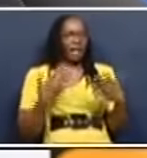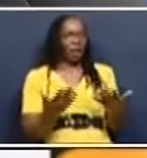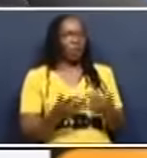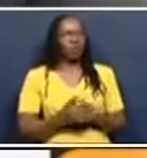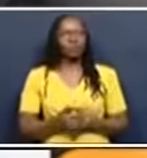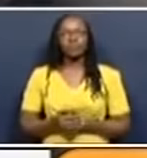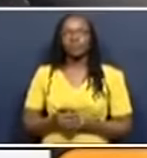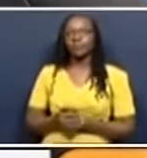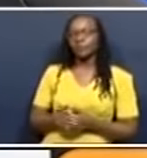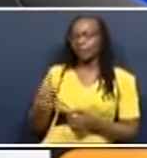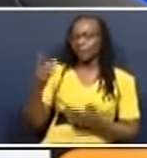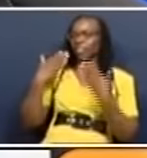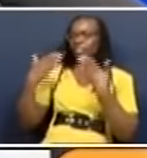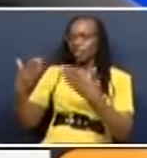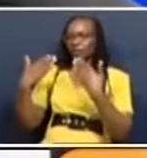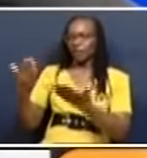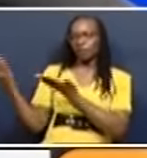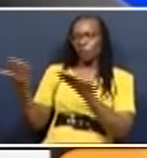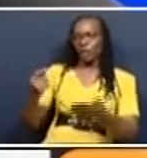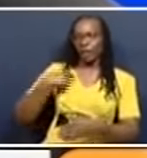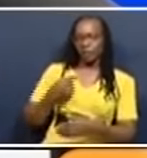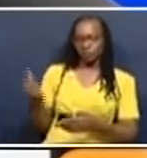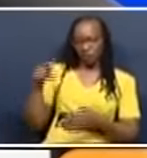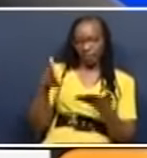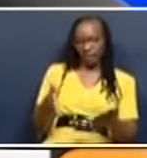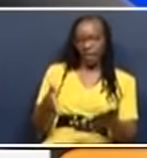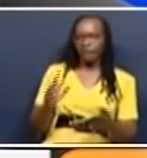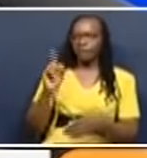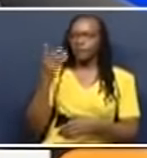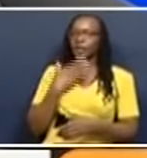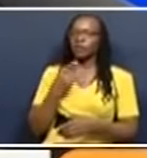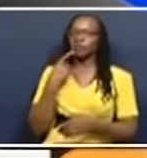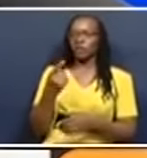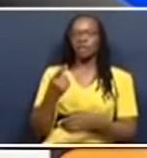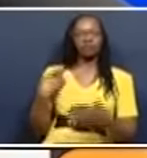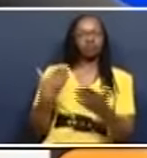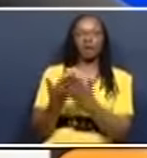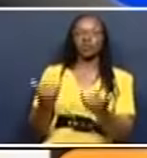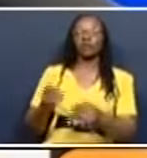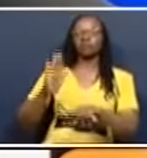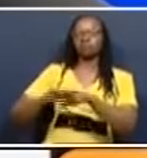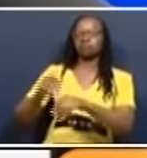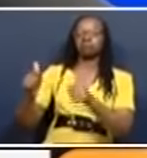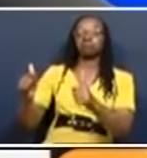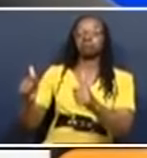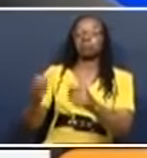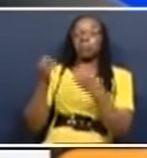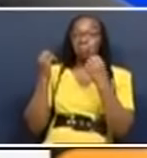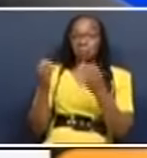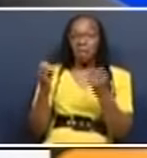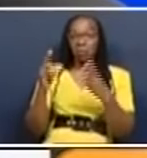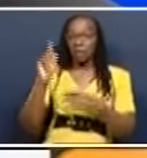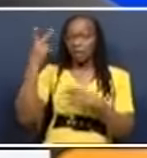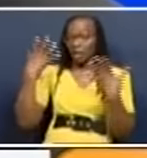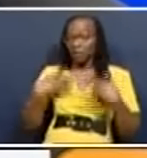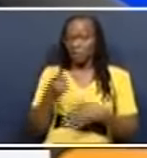First, welcome in the studio. I want to say that it has been good. Mm-hmm. Just like many Kenyans who think that integrated house